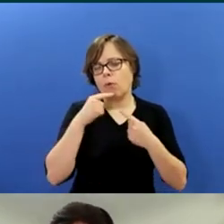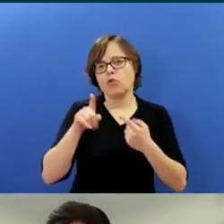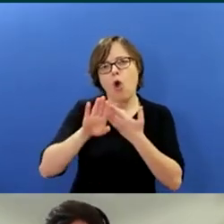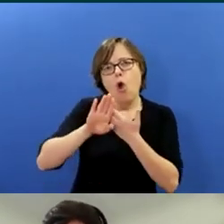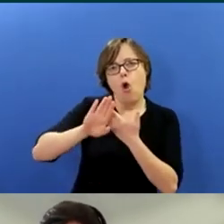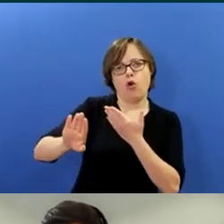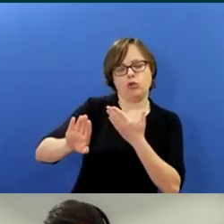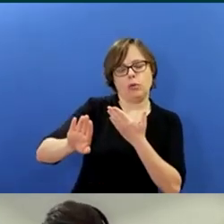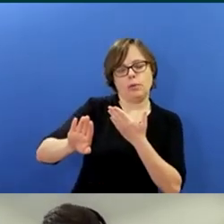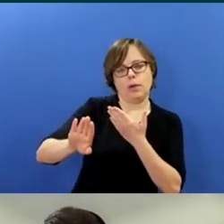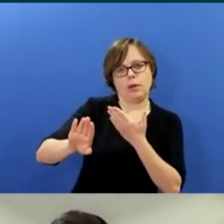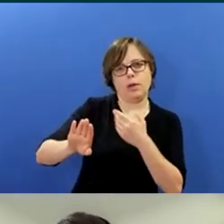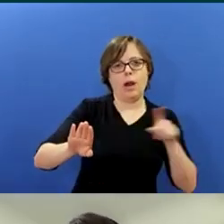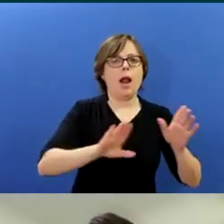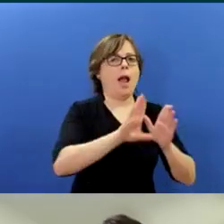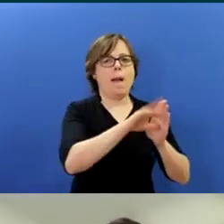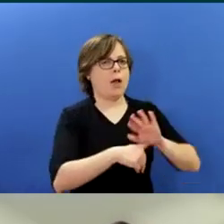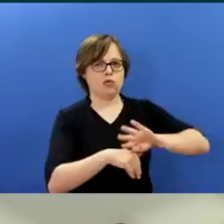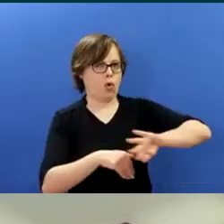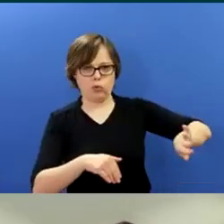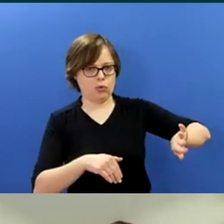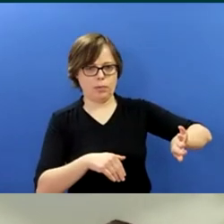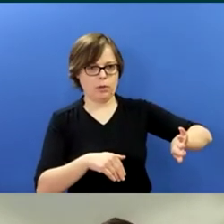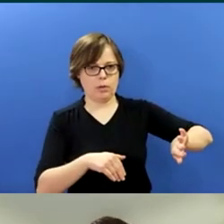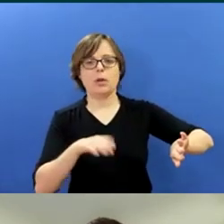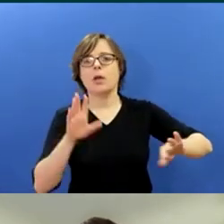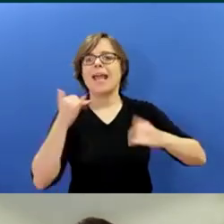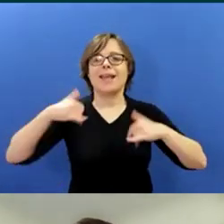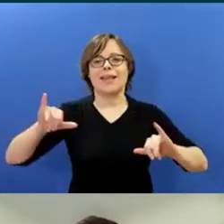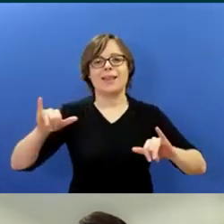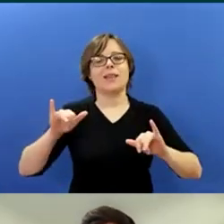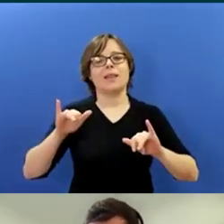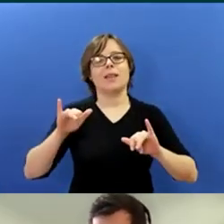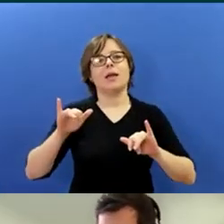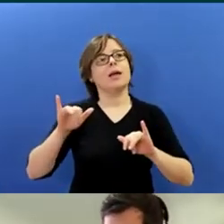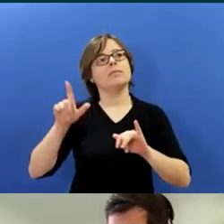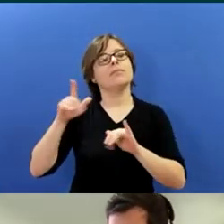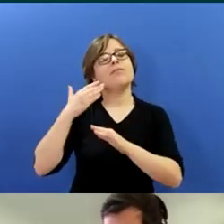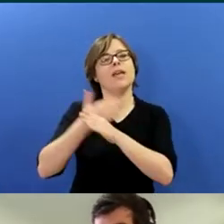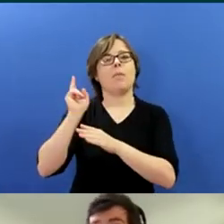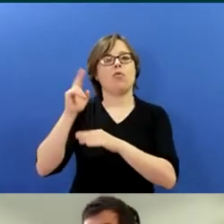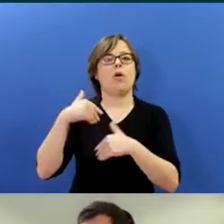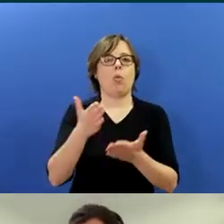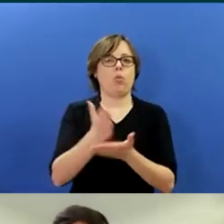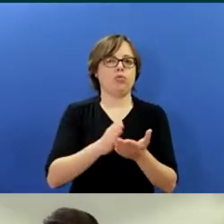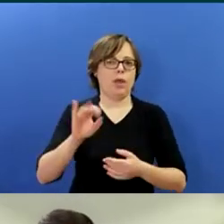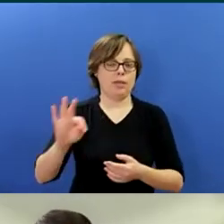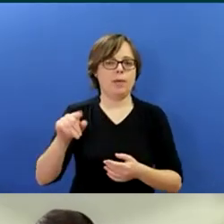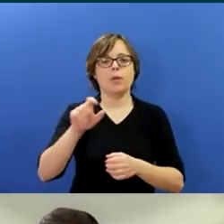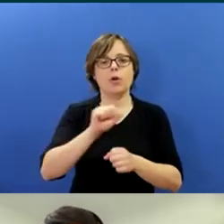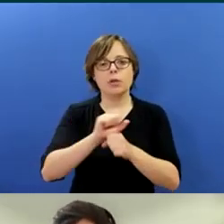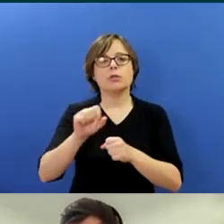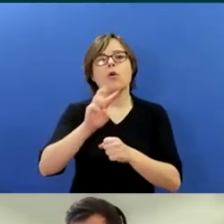runs on a separate server. The platform is intended to be the central portal for participation in the city of